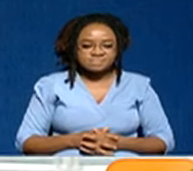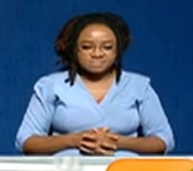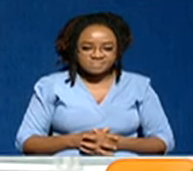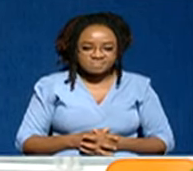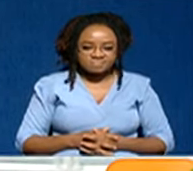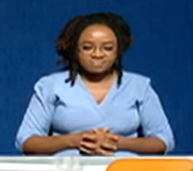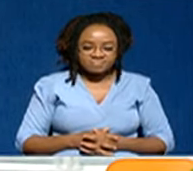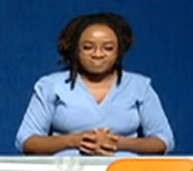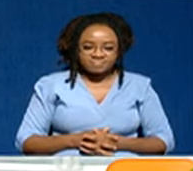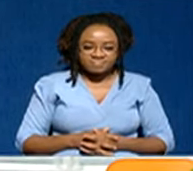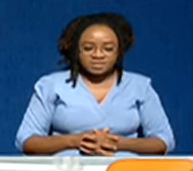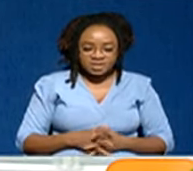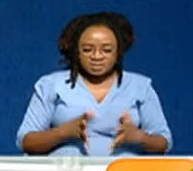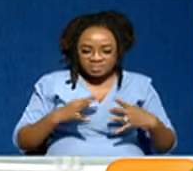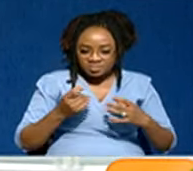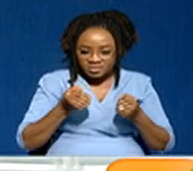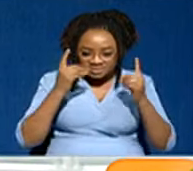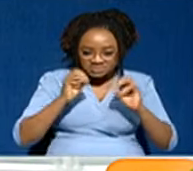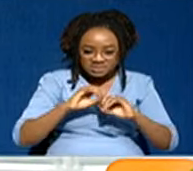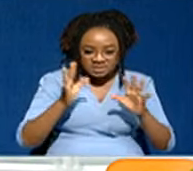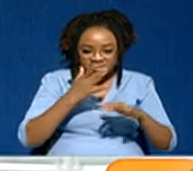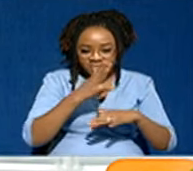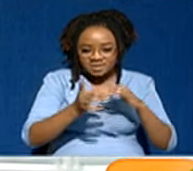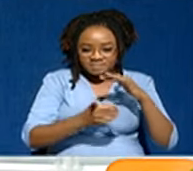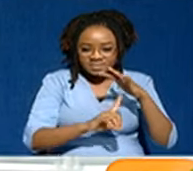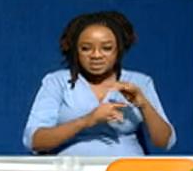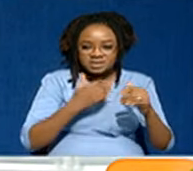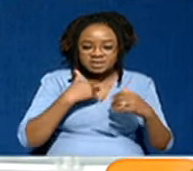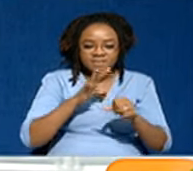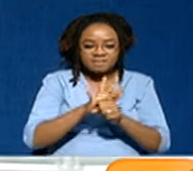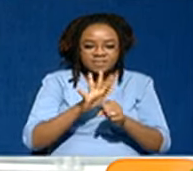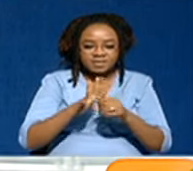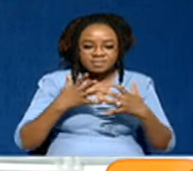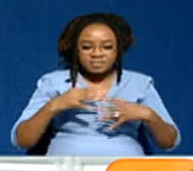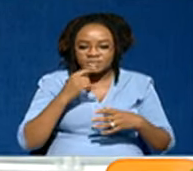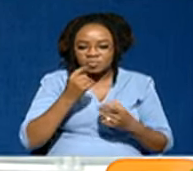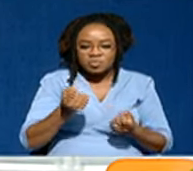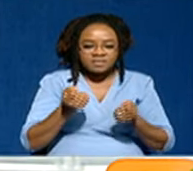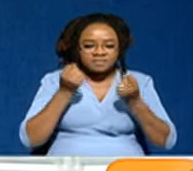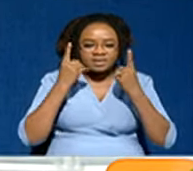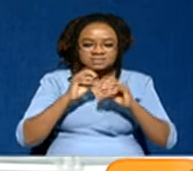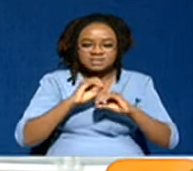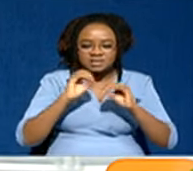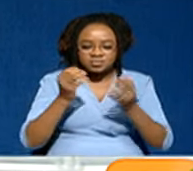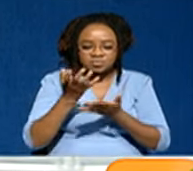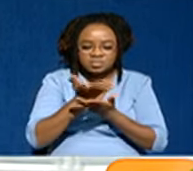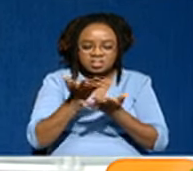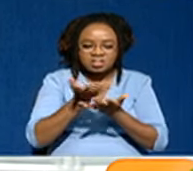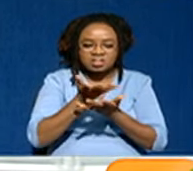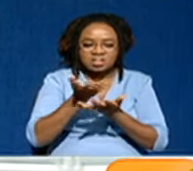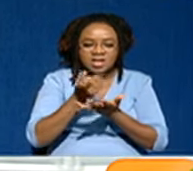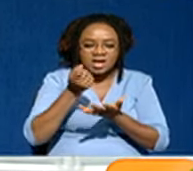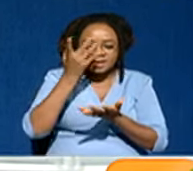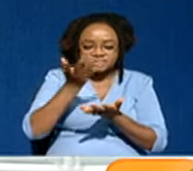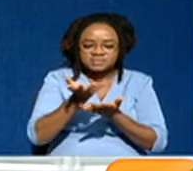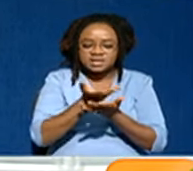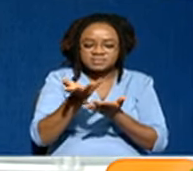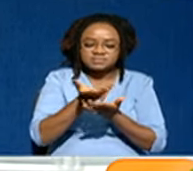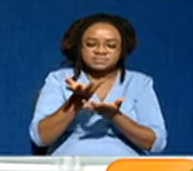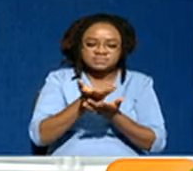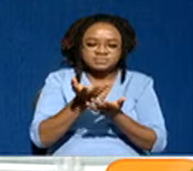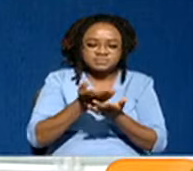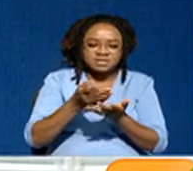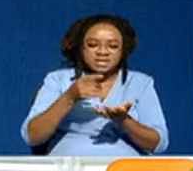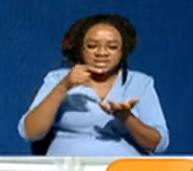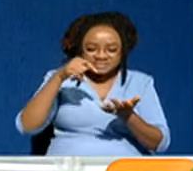of ill will. In the Ministry of Health, we have so many people who have the shallow understanding of the issues there, and that's why they will be appealing to us.